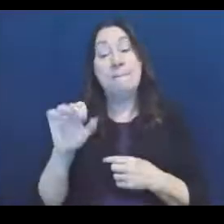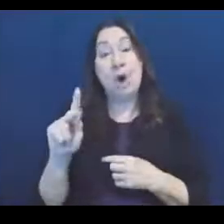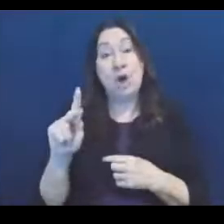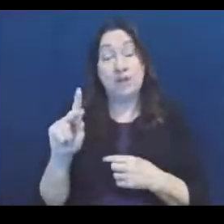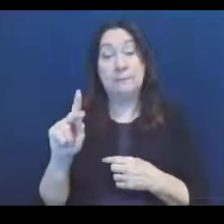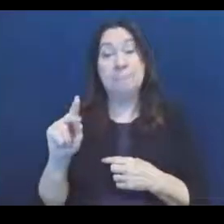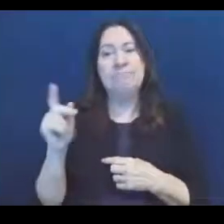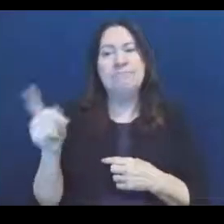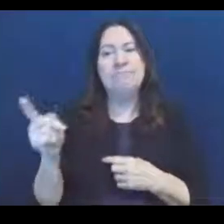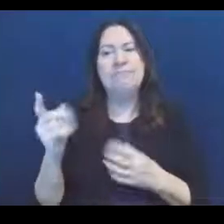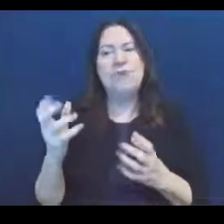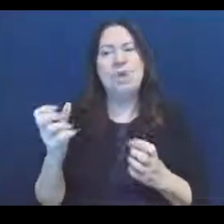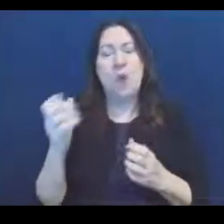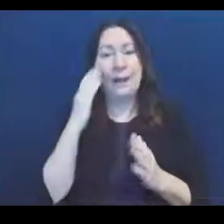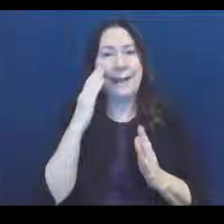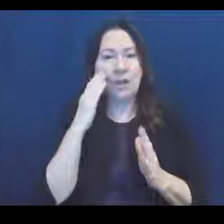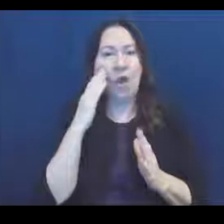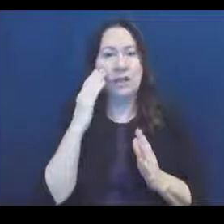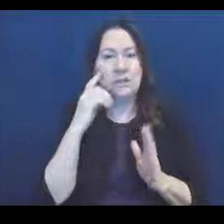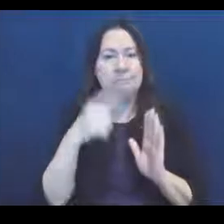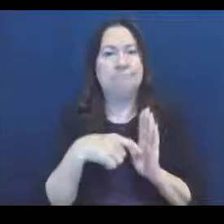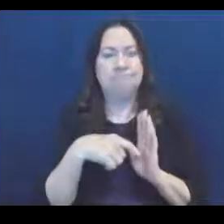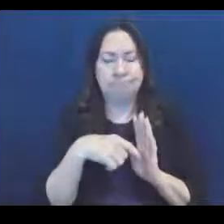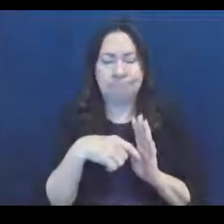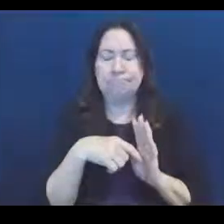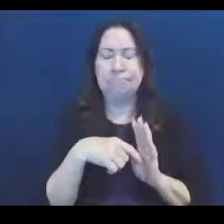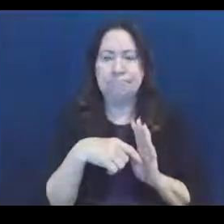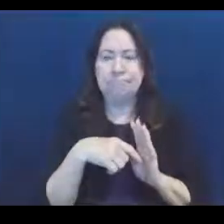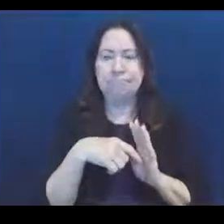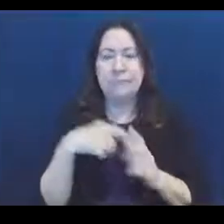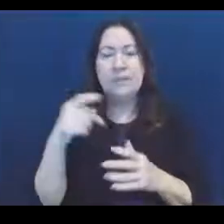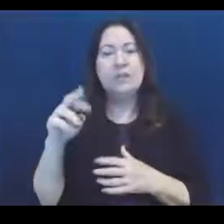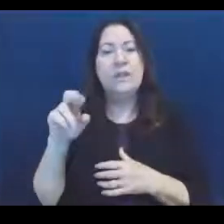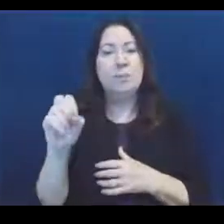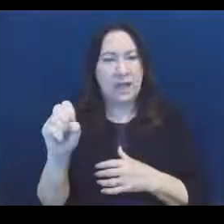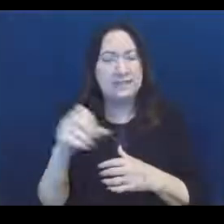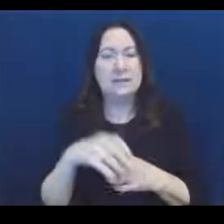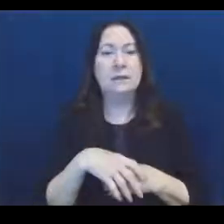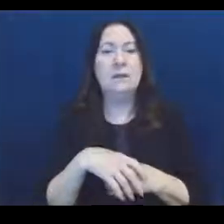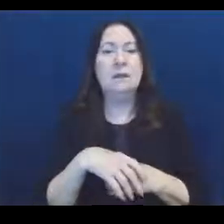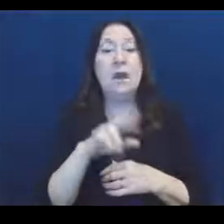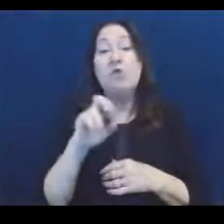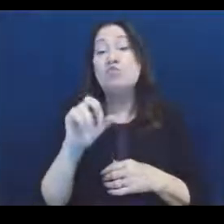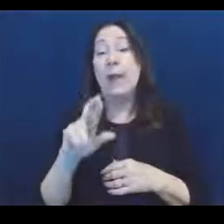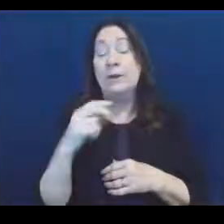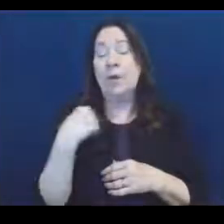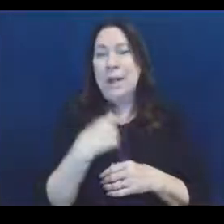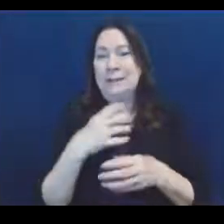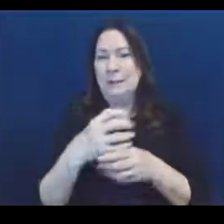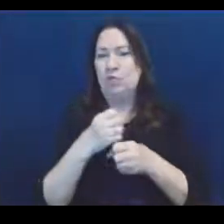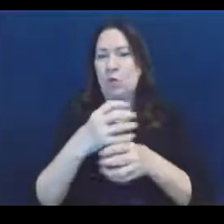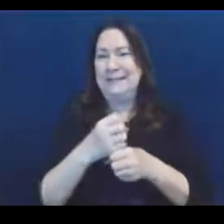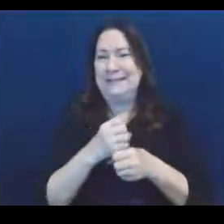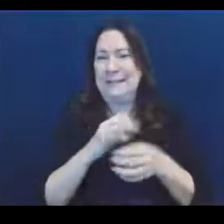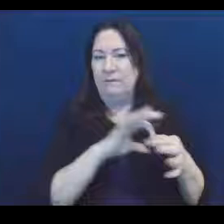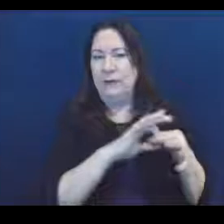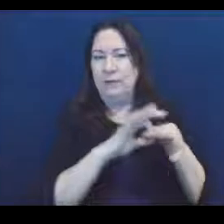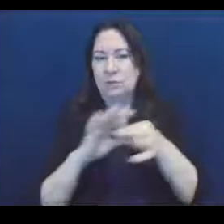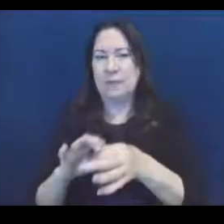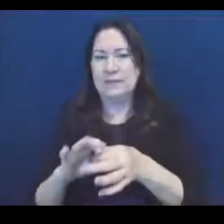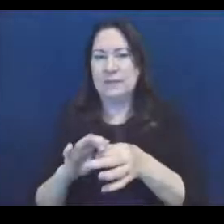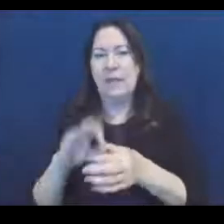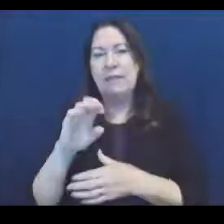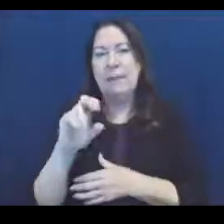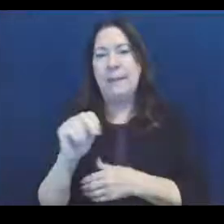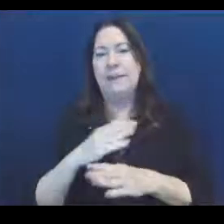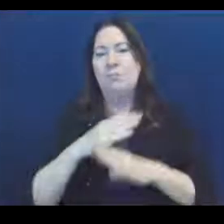He wanted to acknowledge to the press that our radar has been receiving in regards to the beam blockage from